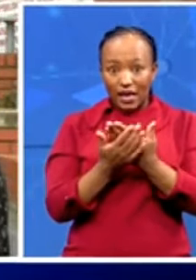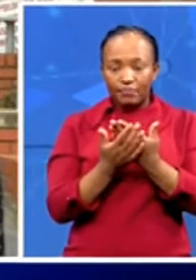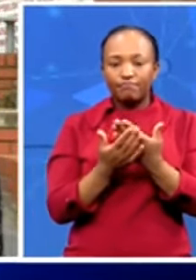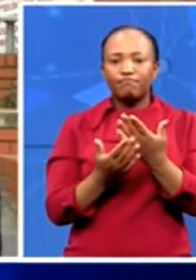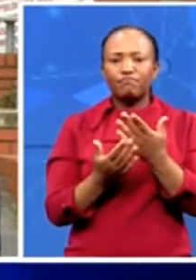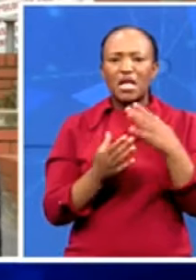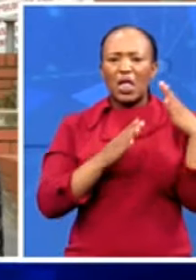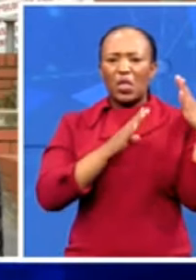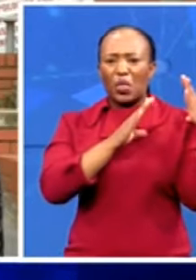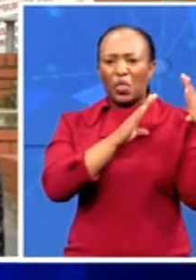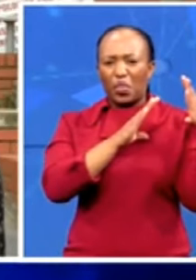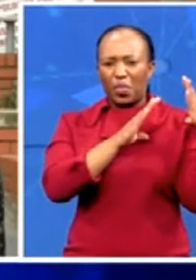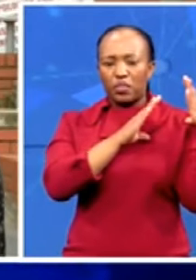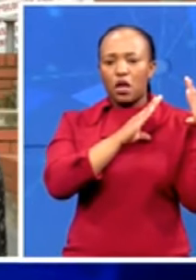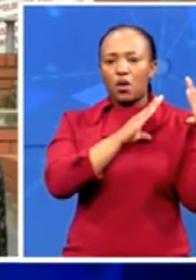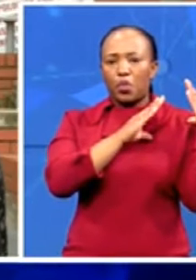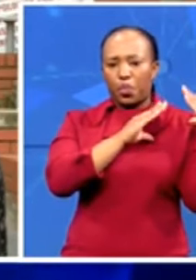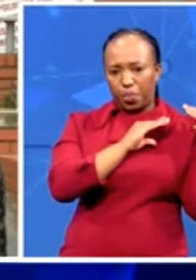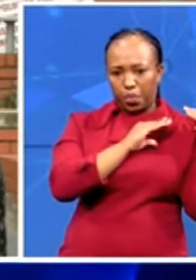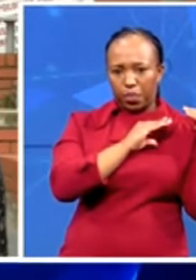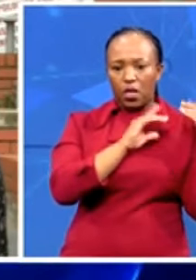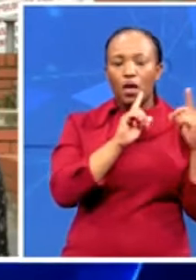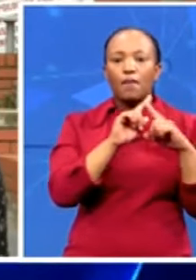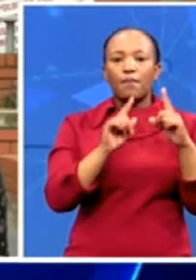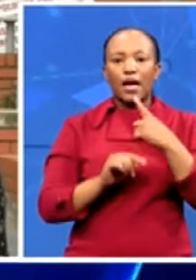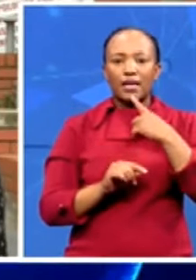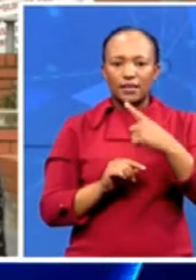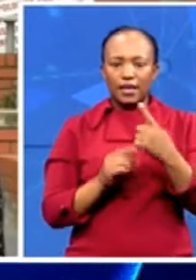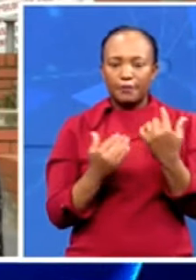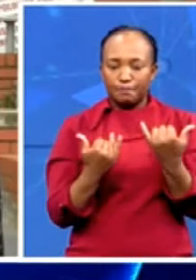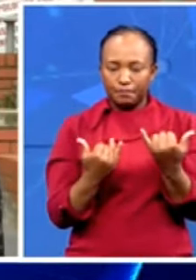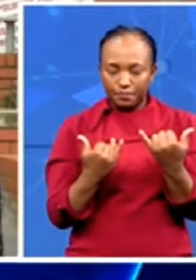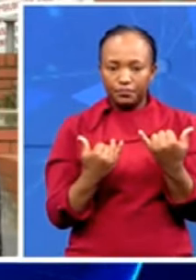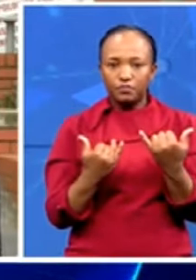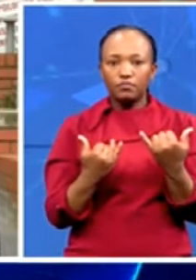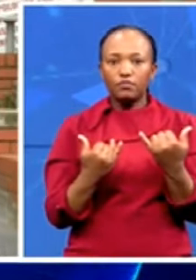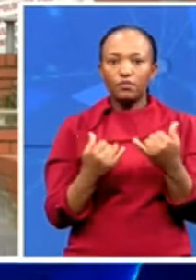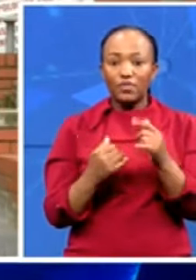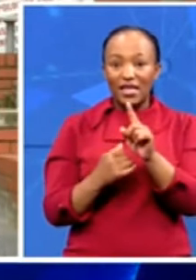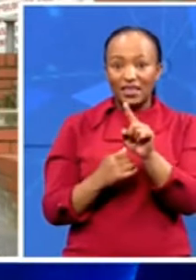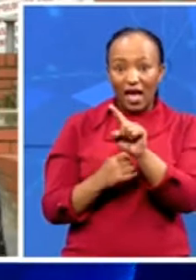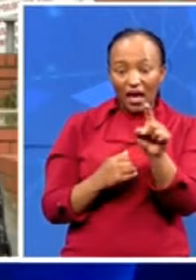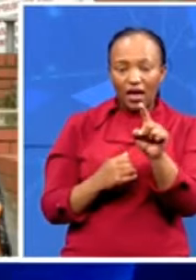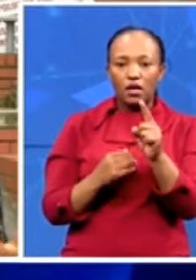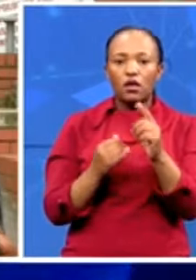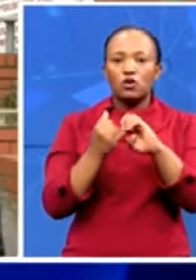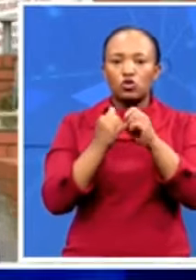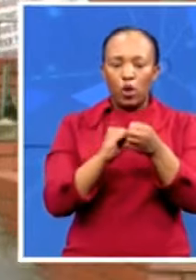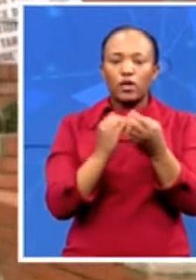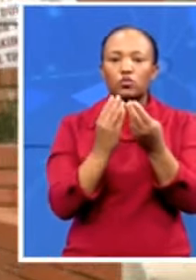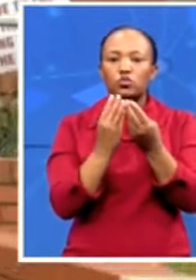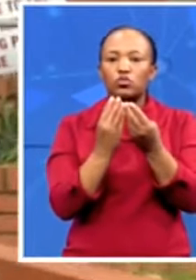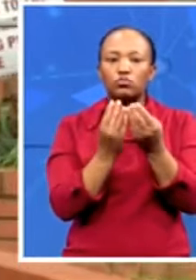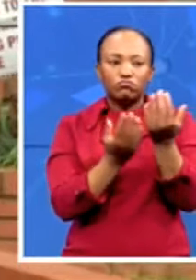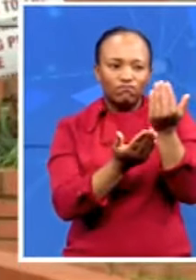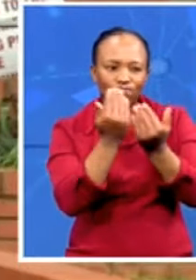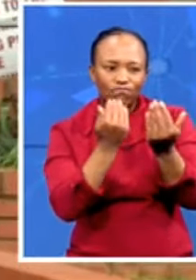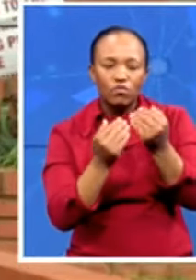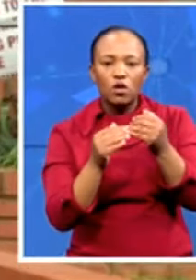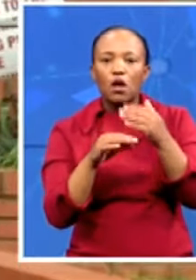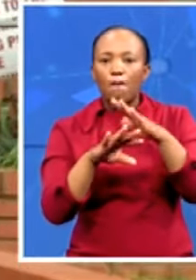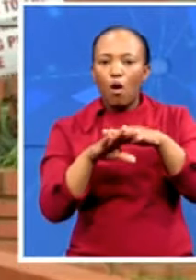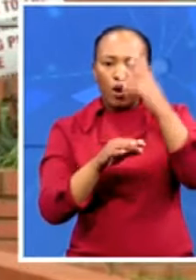with. But they're saying that they are still trying to attract more people, especially professional nurses and especially doctors